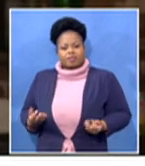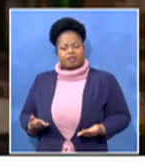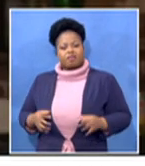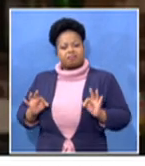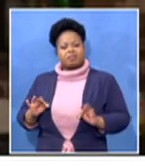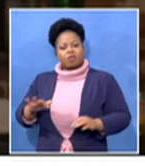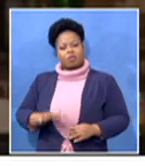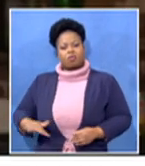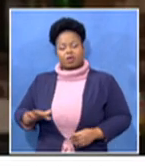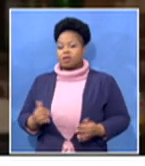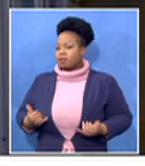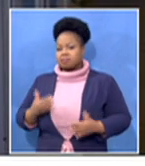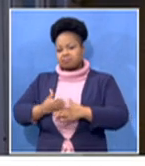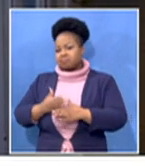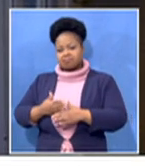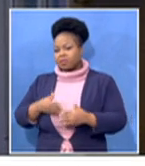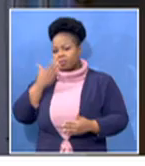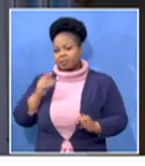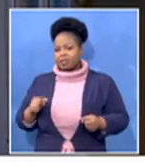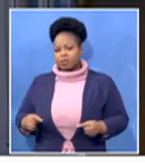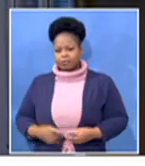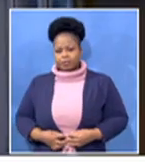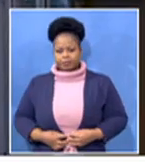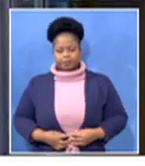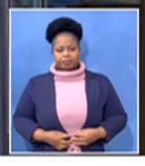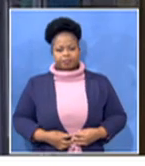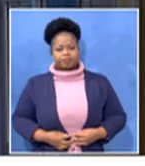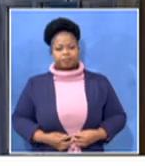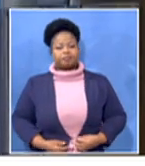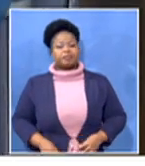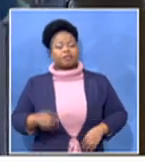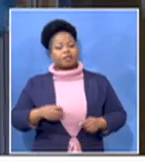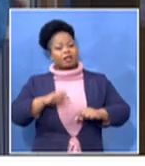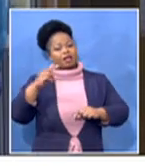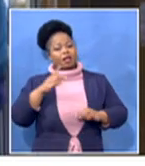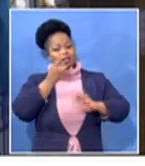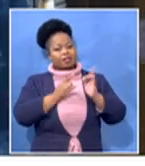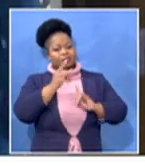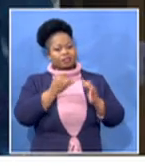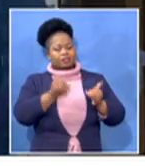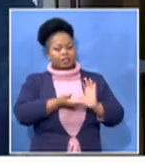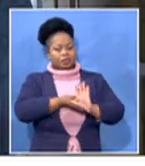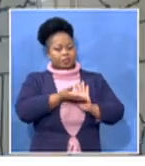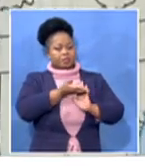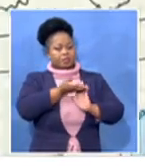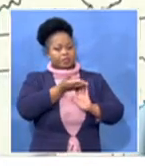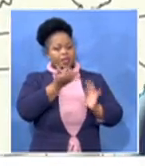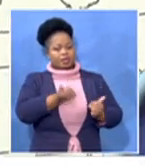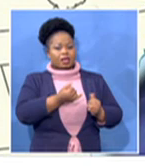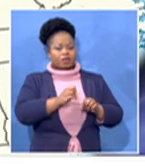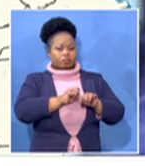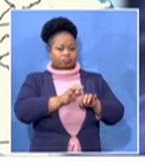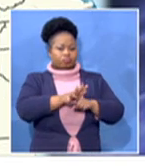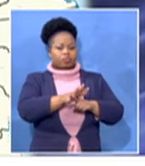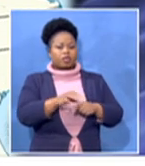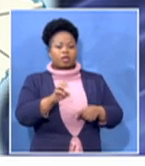and money to make. Several other states have seen record infection rates in recent days.